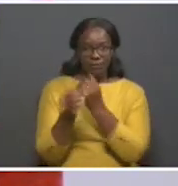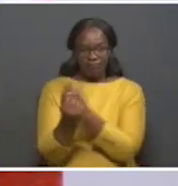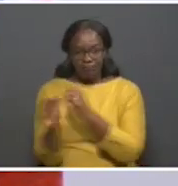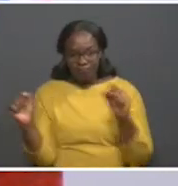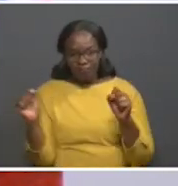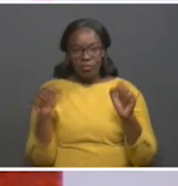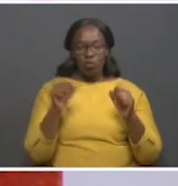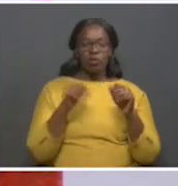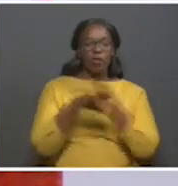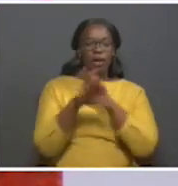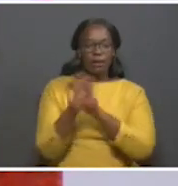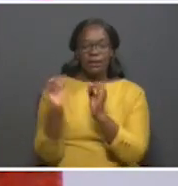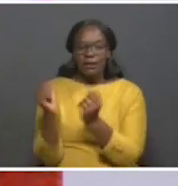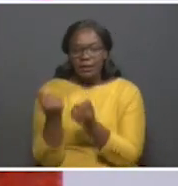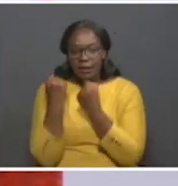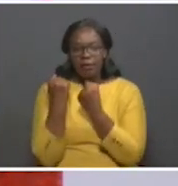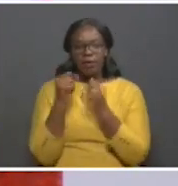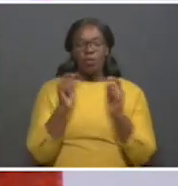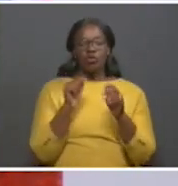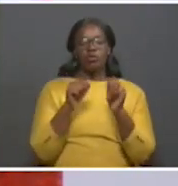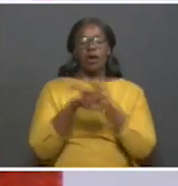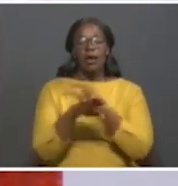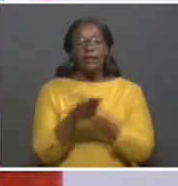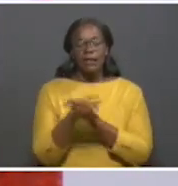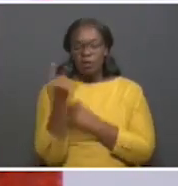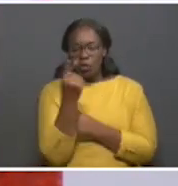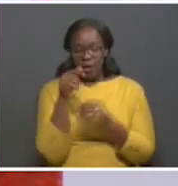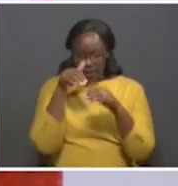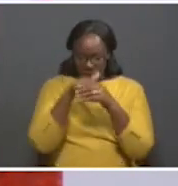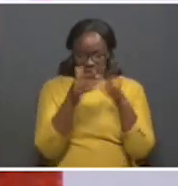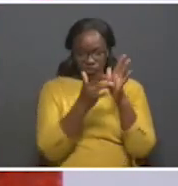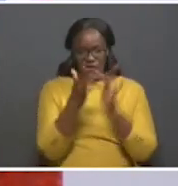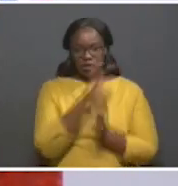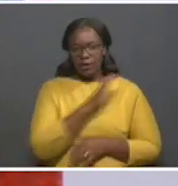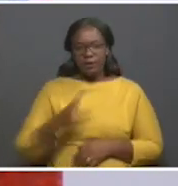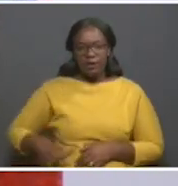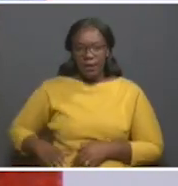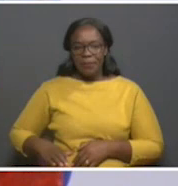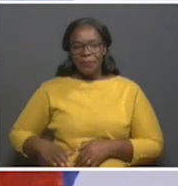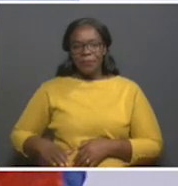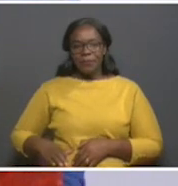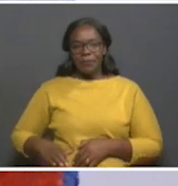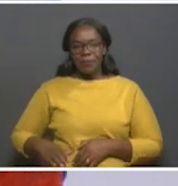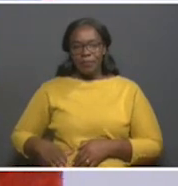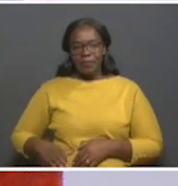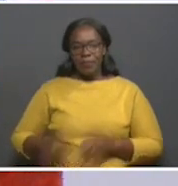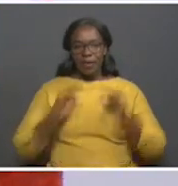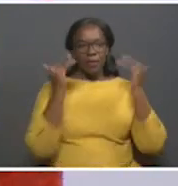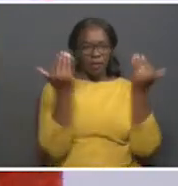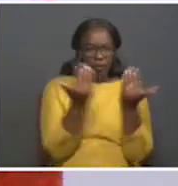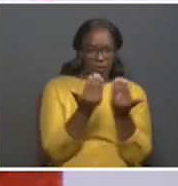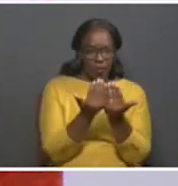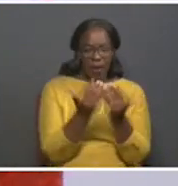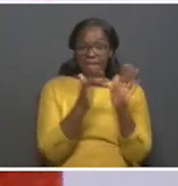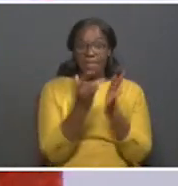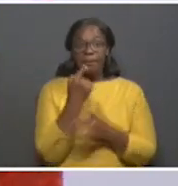access asylum, you can access safety only in Jesus Christ, no matter your location in the world. The